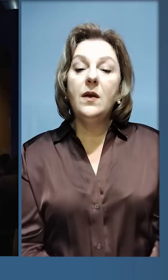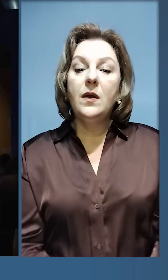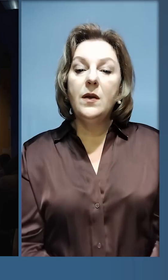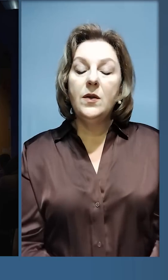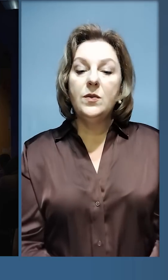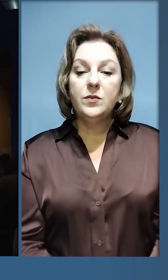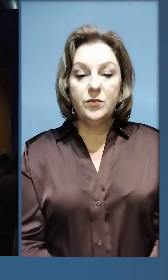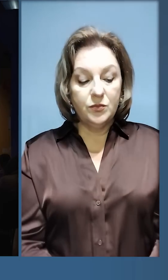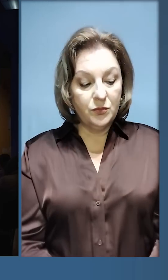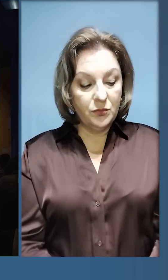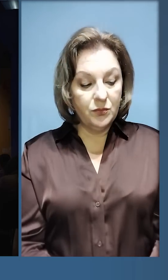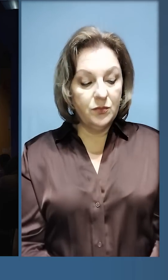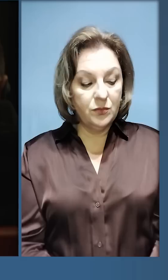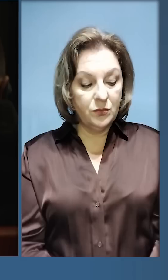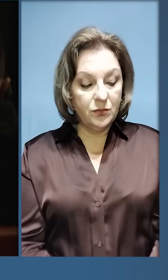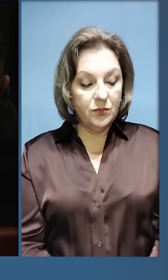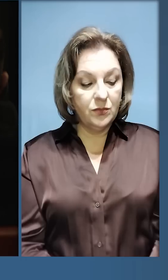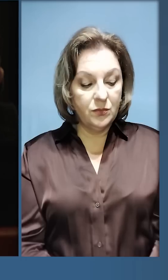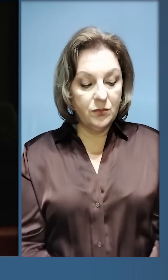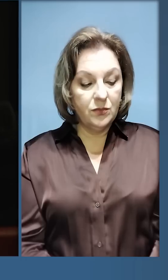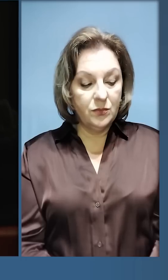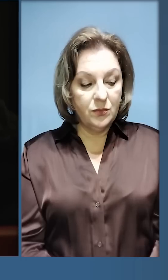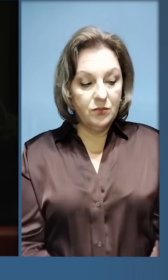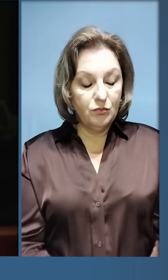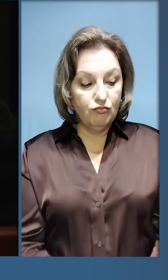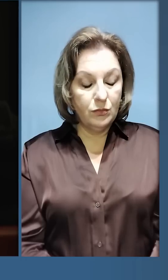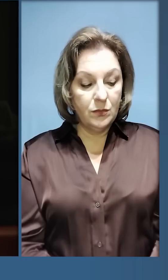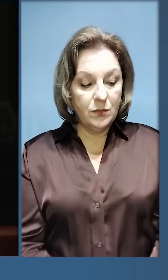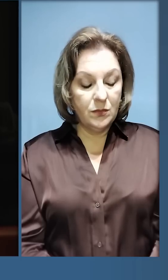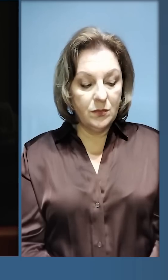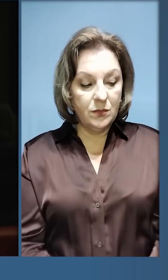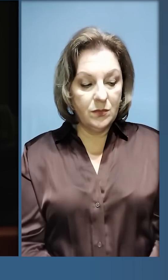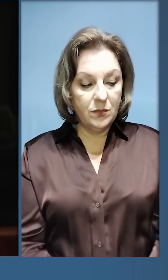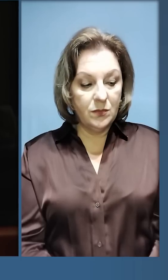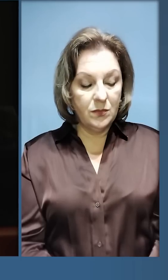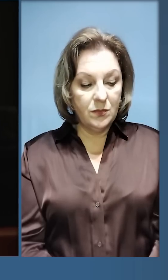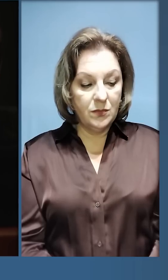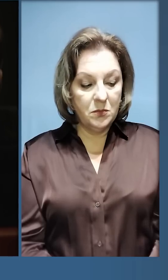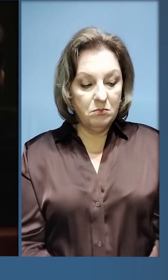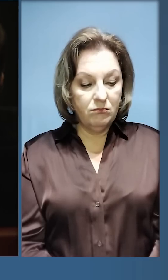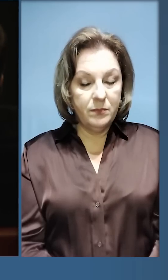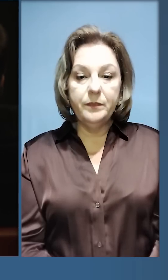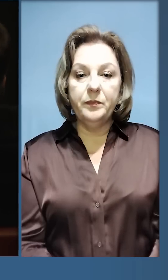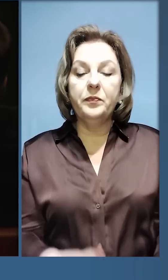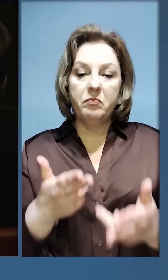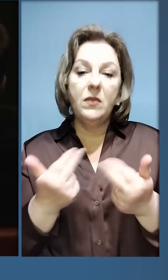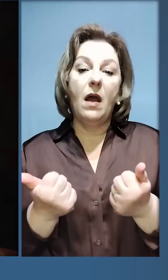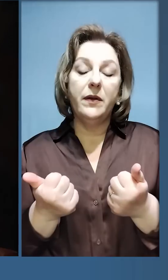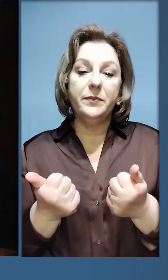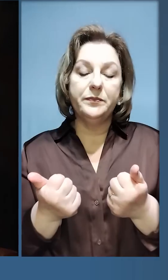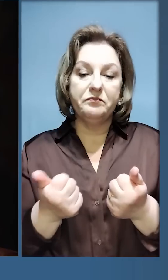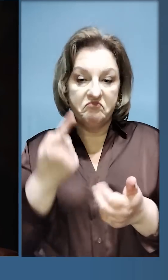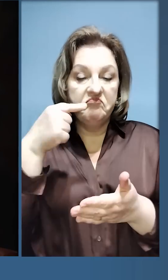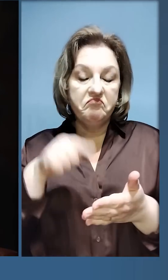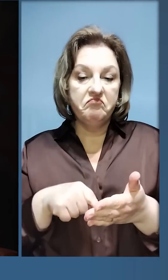I'm eager to speak of Putin. First of all, do the people of Russia believe him?